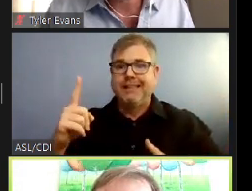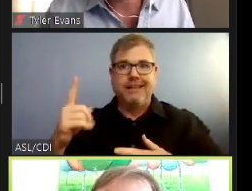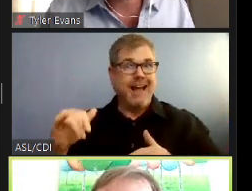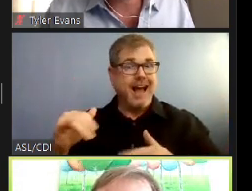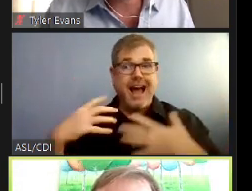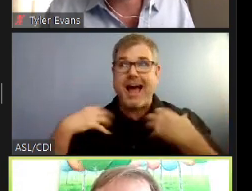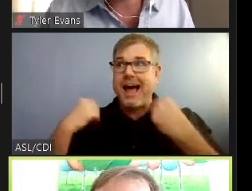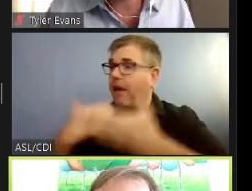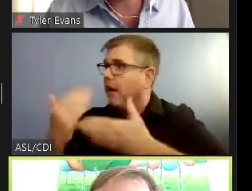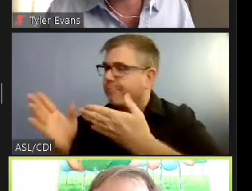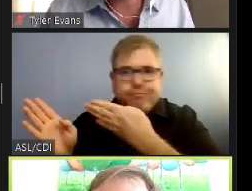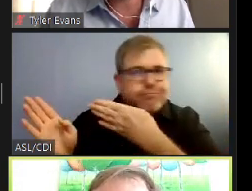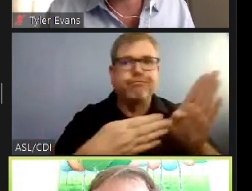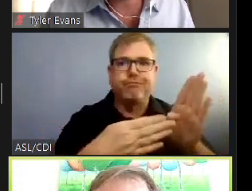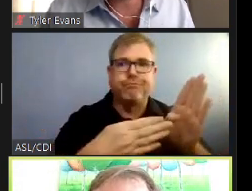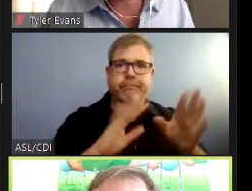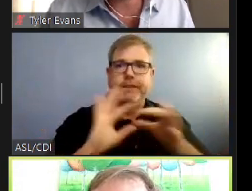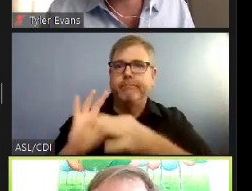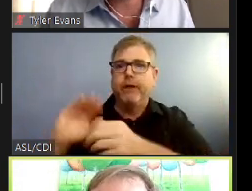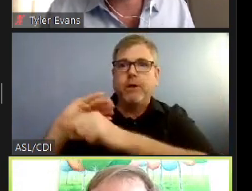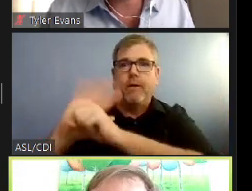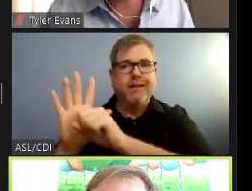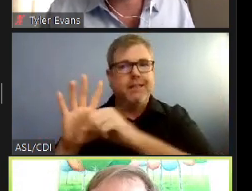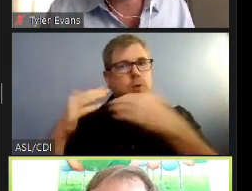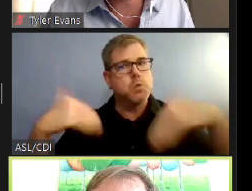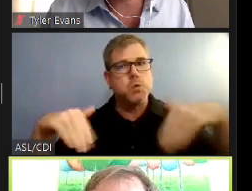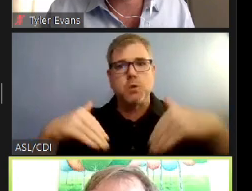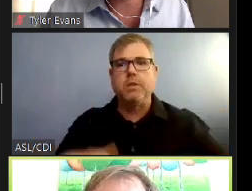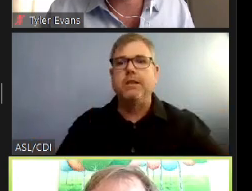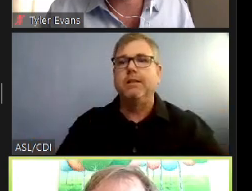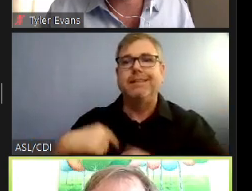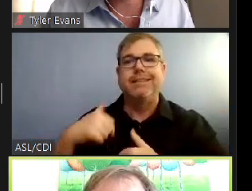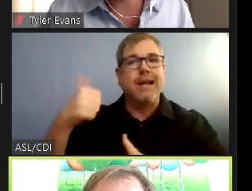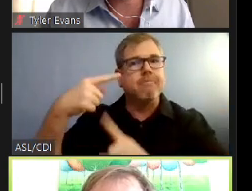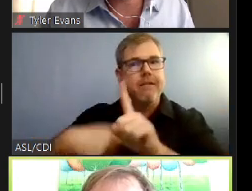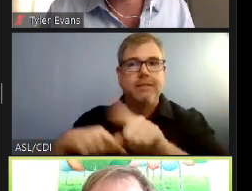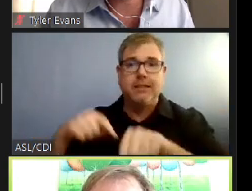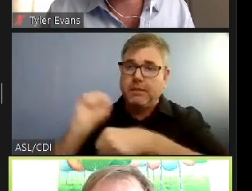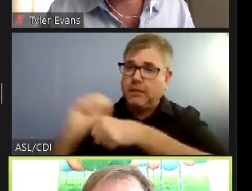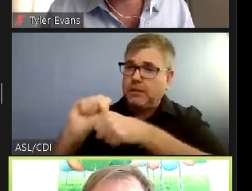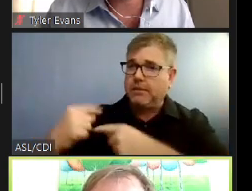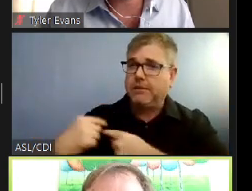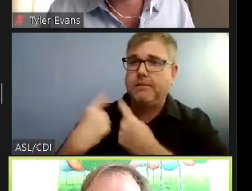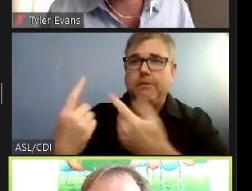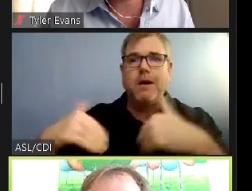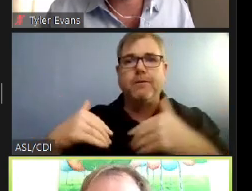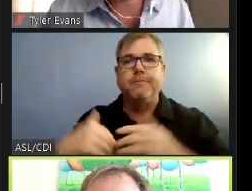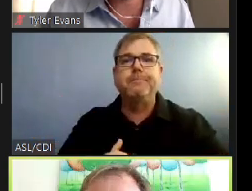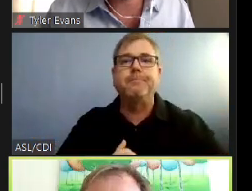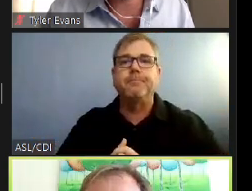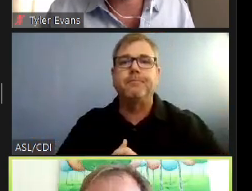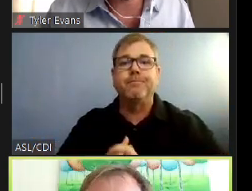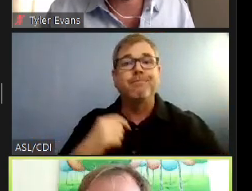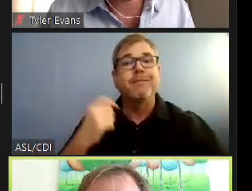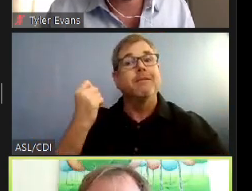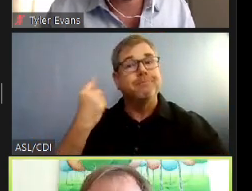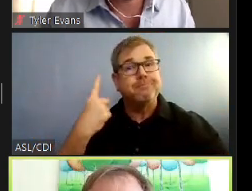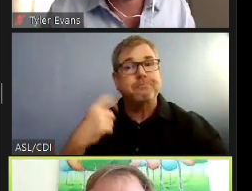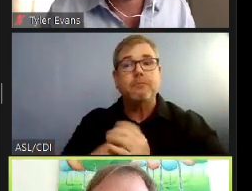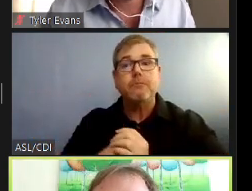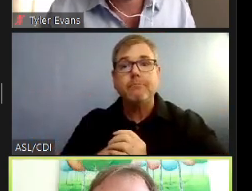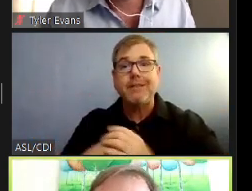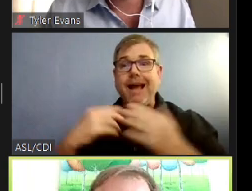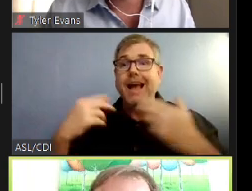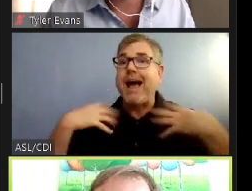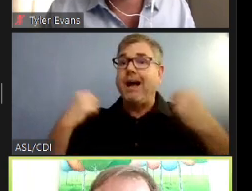our COVID-19 pandemic response. And yet the Department of Health and Human Services has vital services to offer across